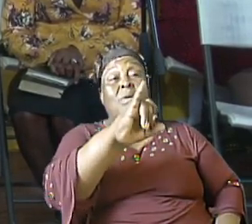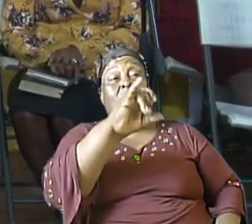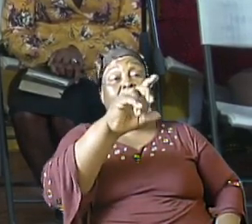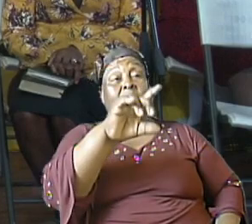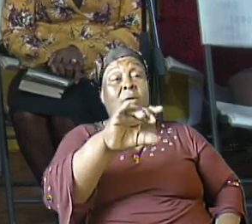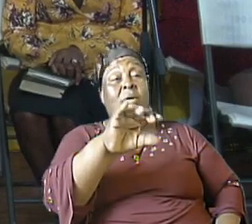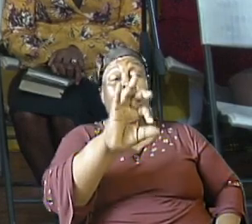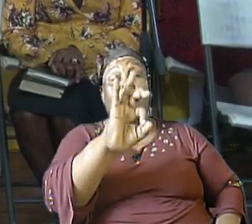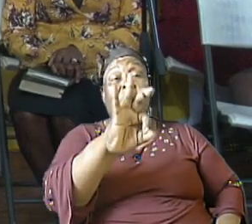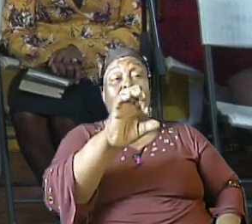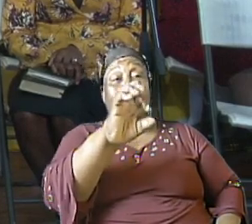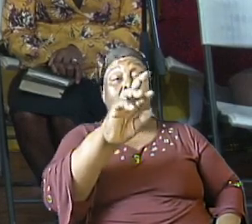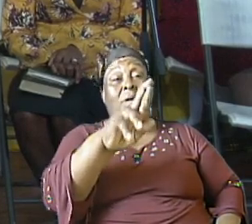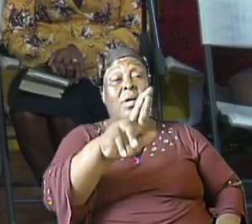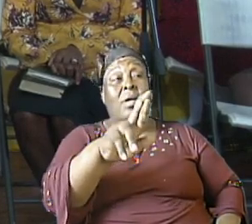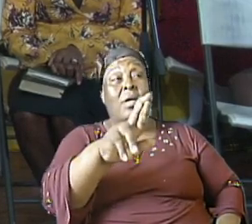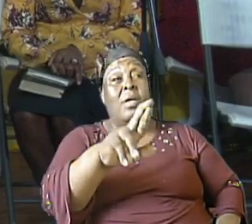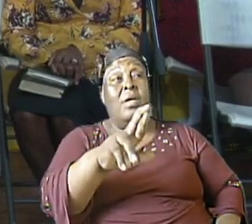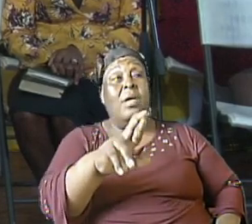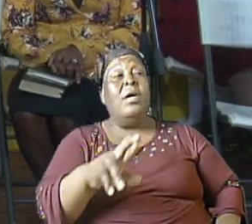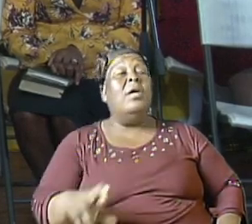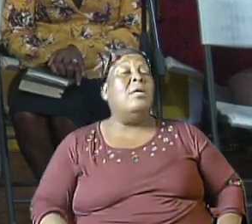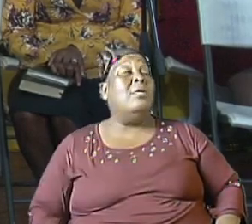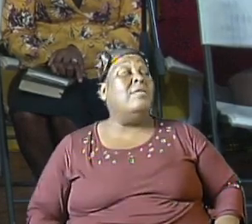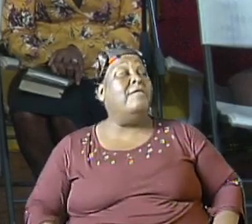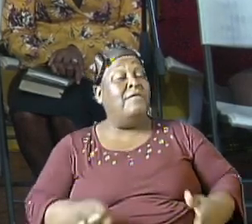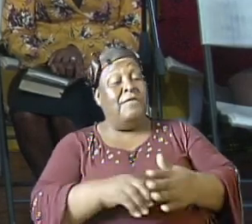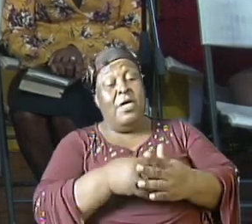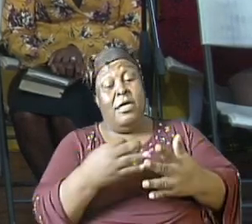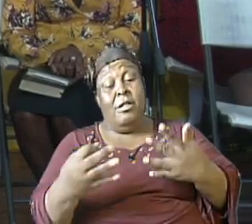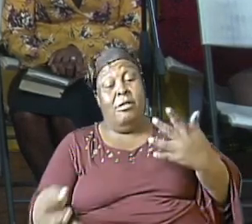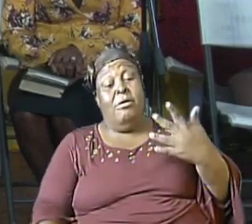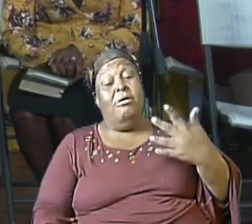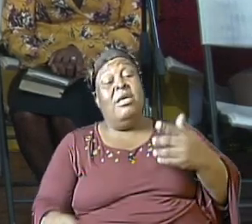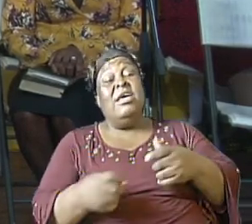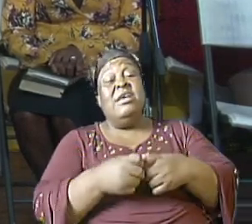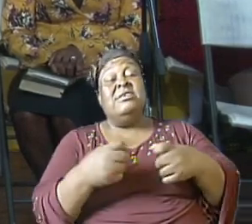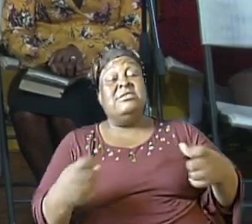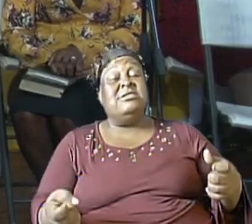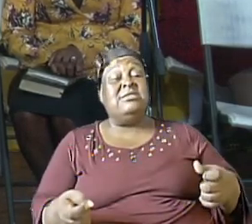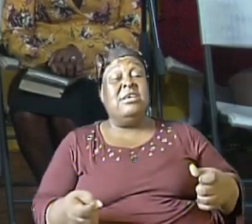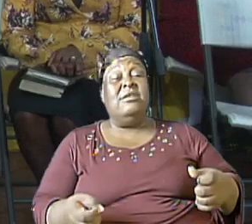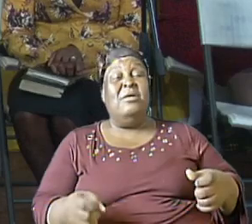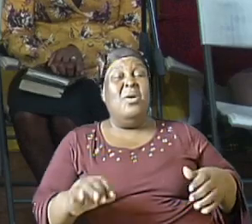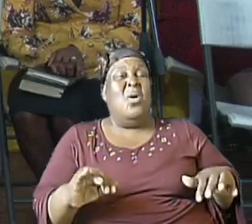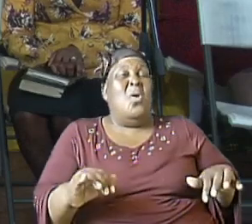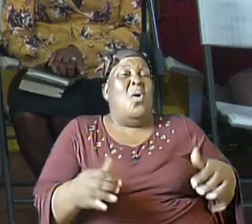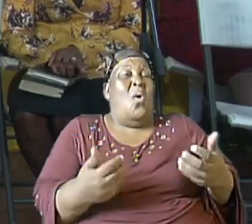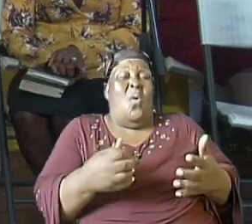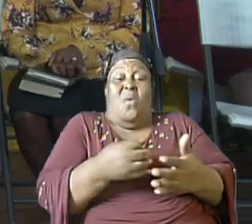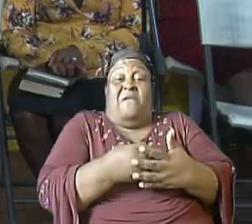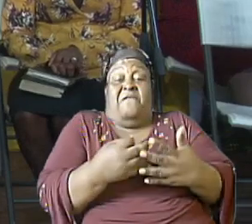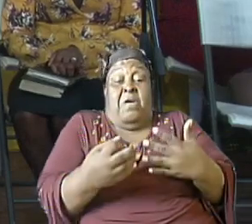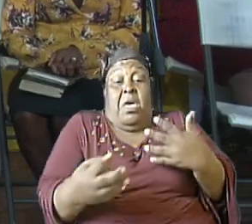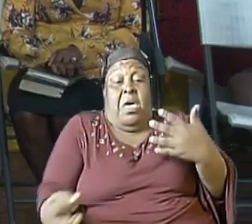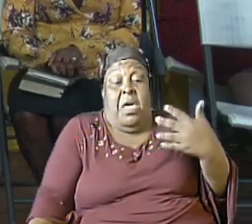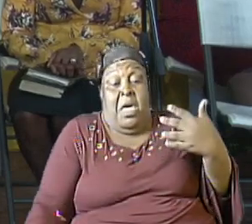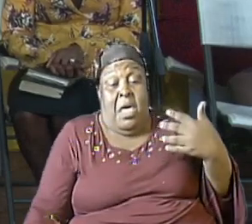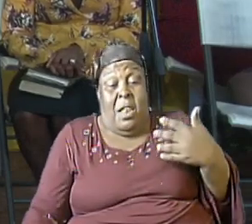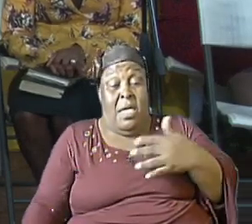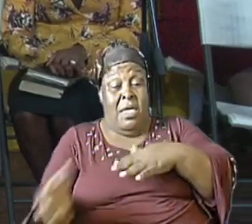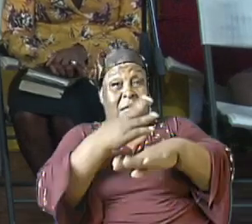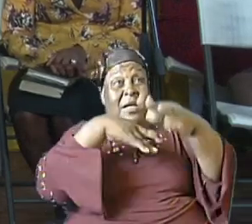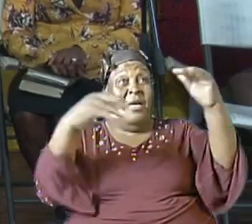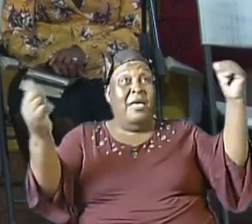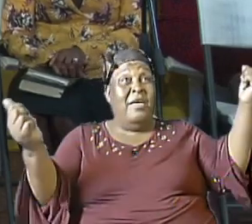fell, his tail drew the third part of the stars of heaven. How art thou fallen from